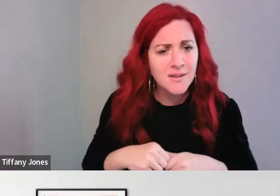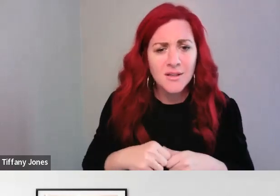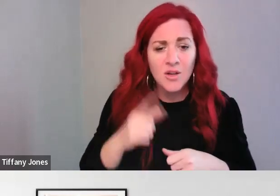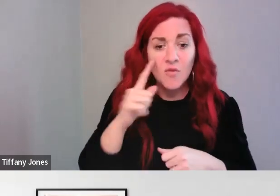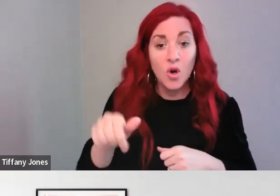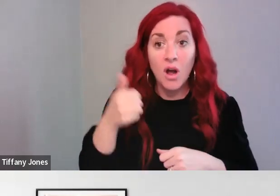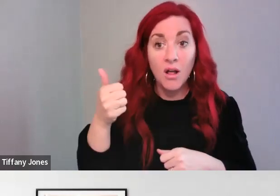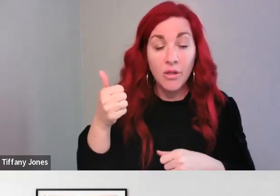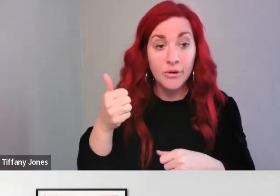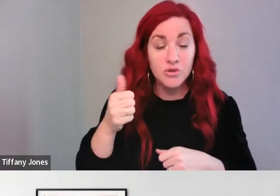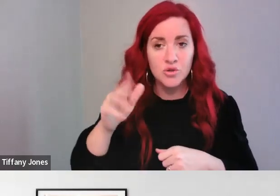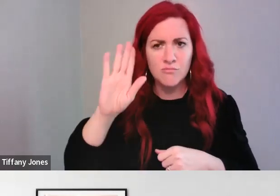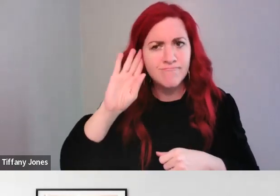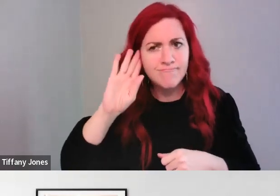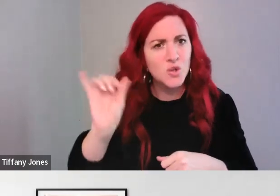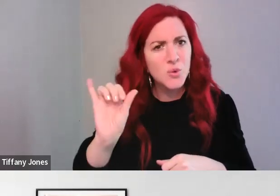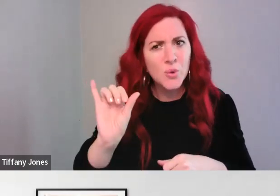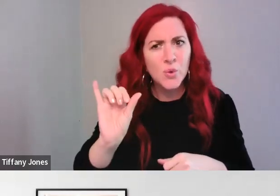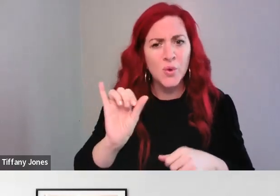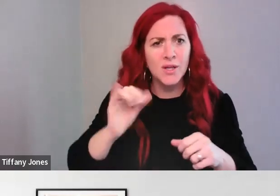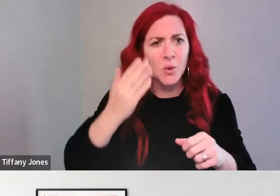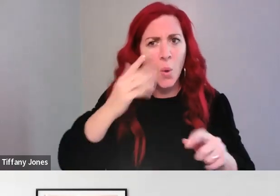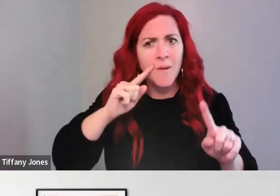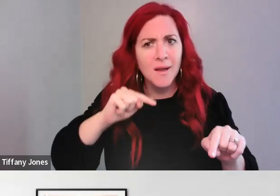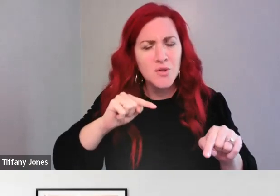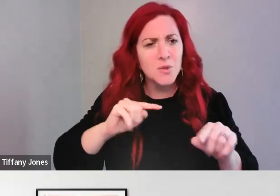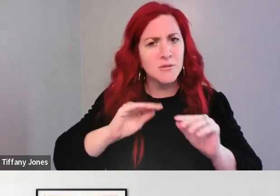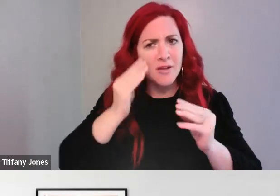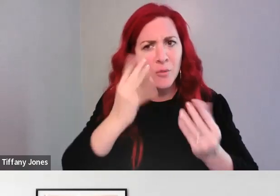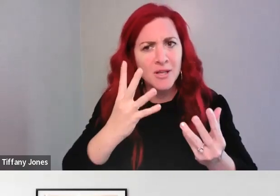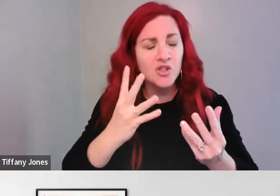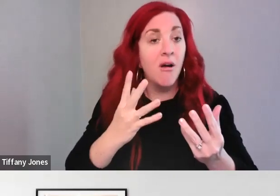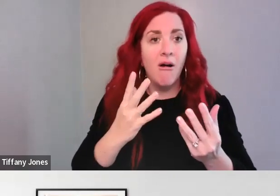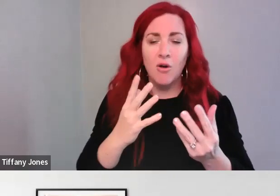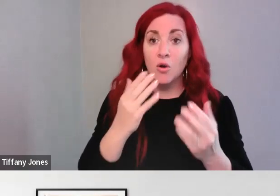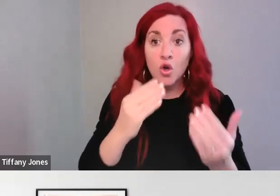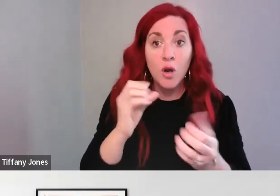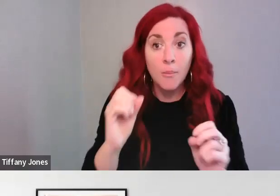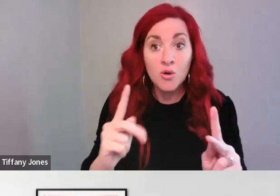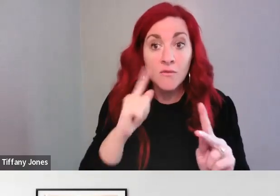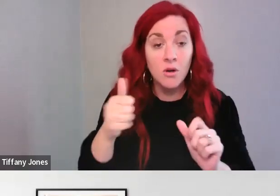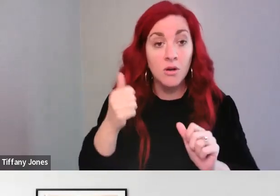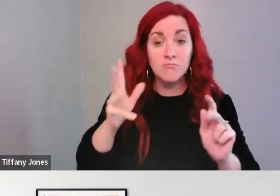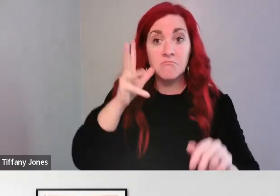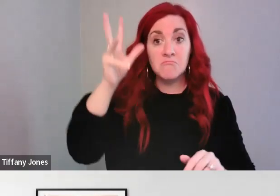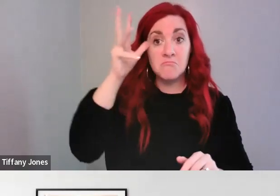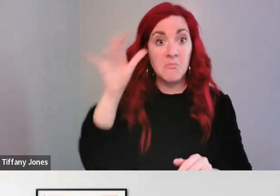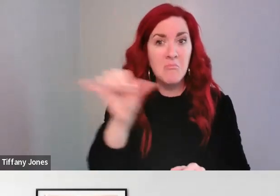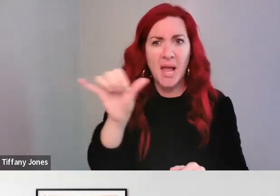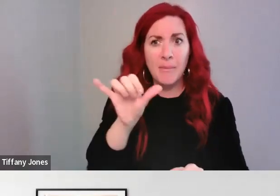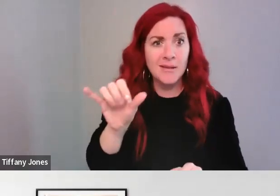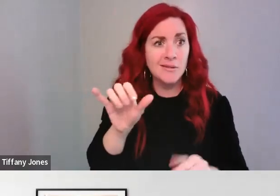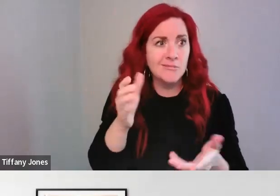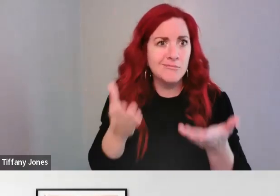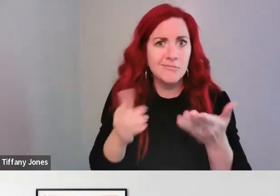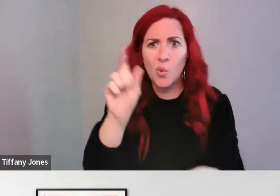others to hear as well. Just such a great opportunity for other parents who might have the same questions and